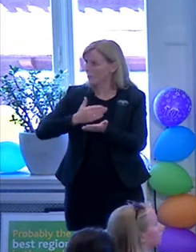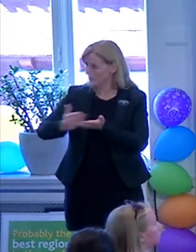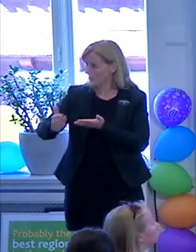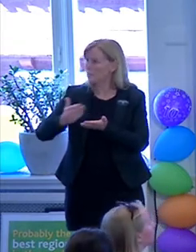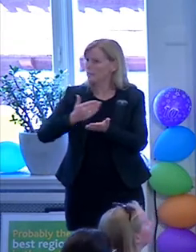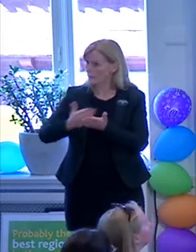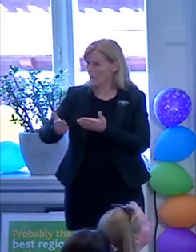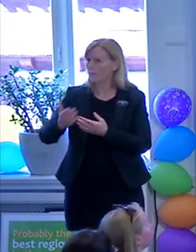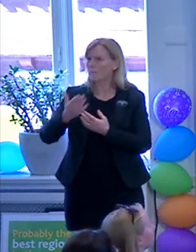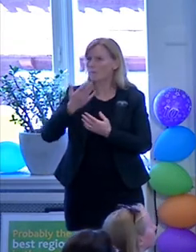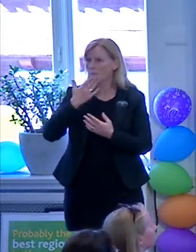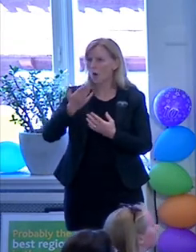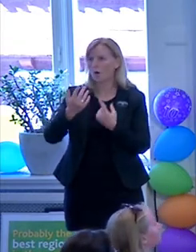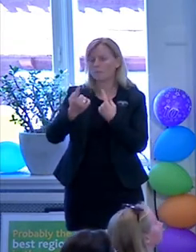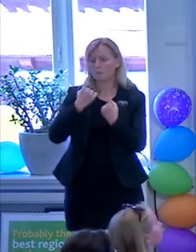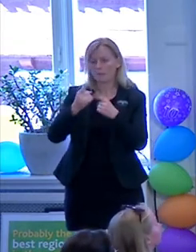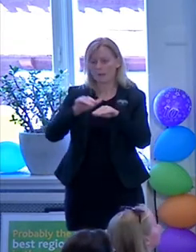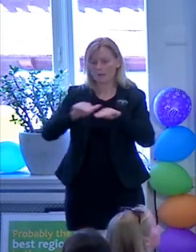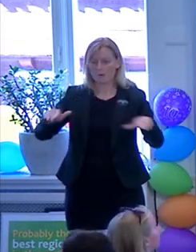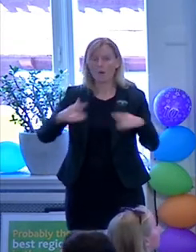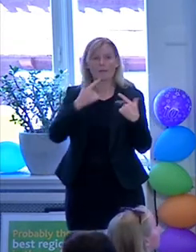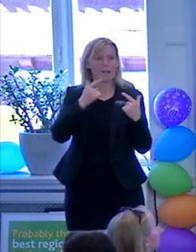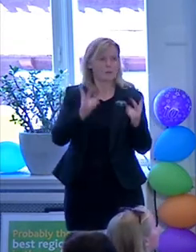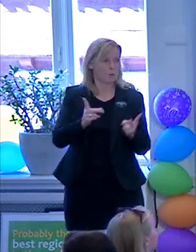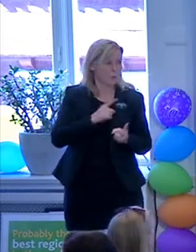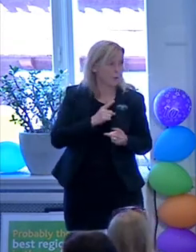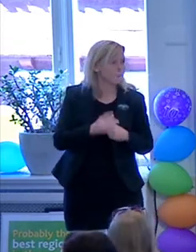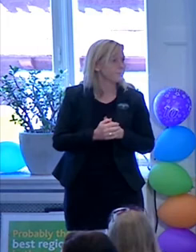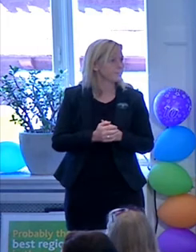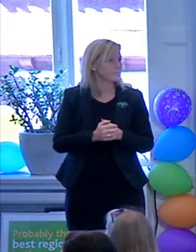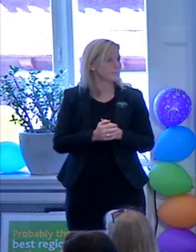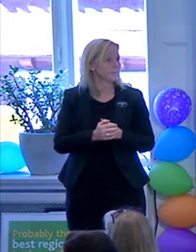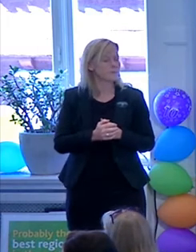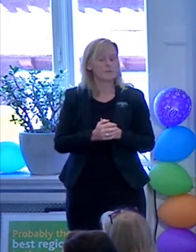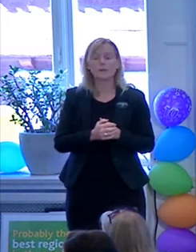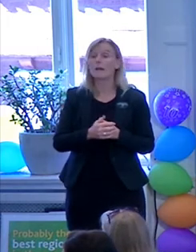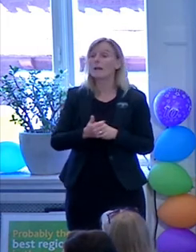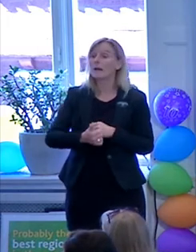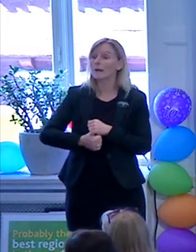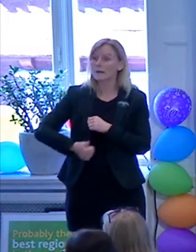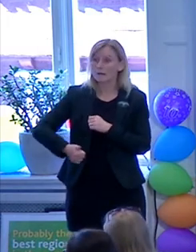a decent conversation in here. Thank you very much. Deputy Chief